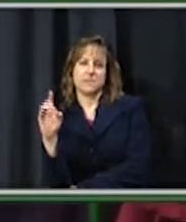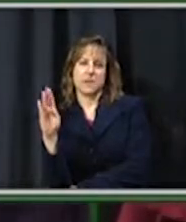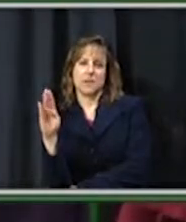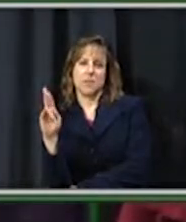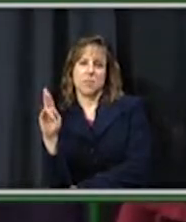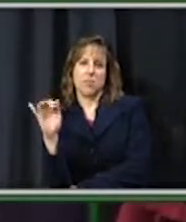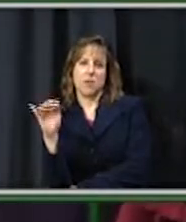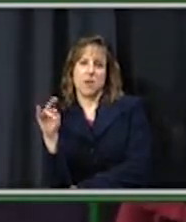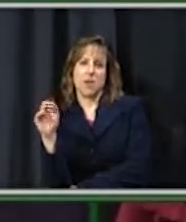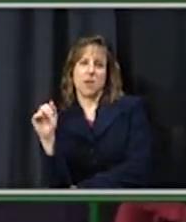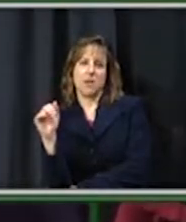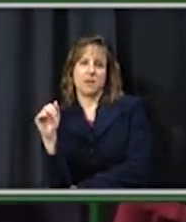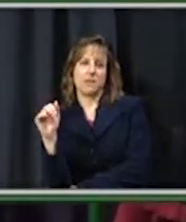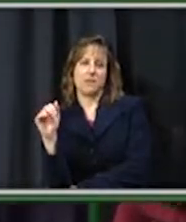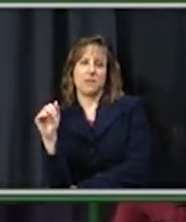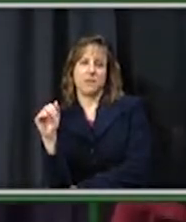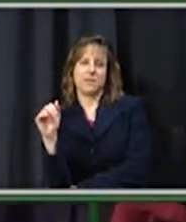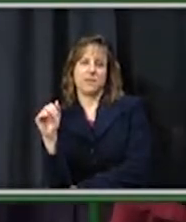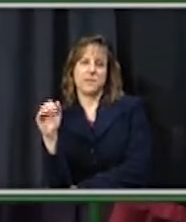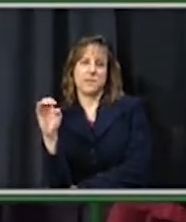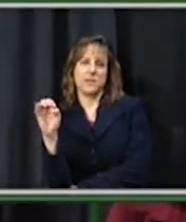Brianna Nicole Cunningham. Marie Edgar.